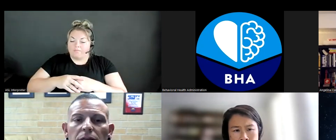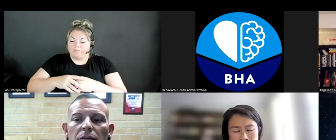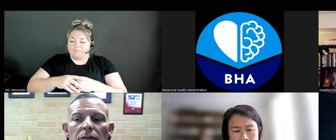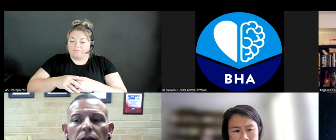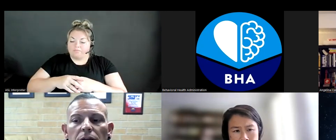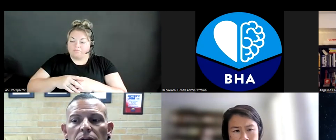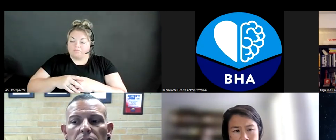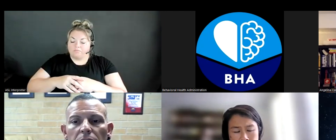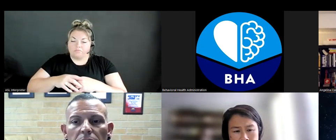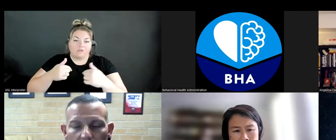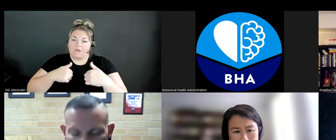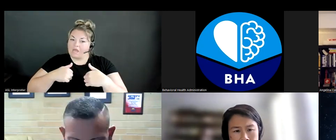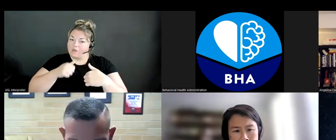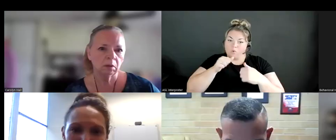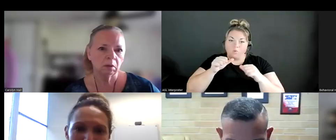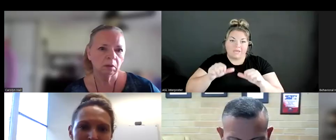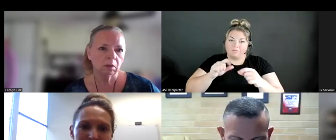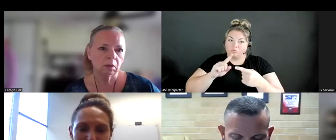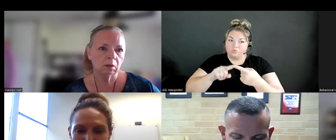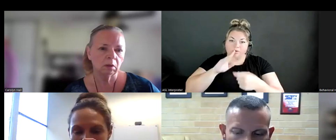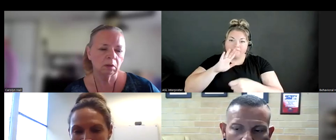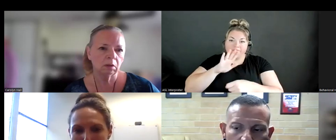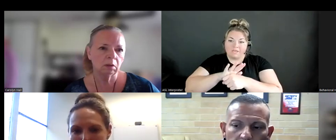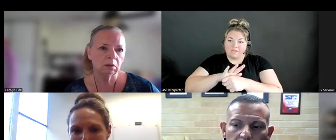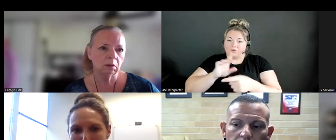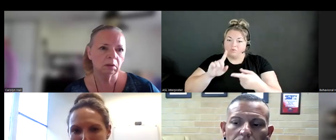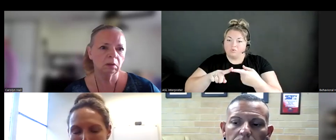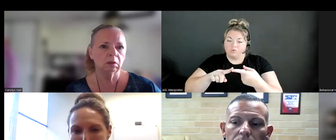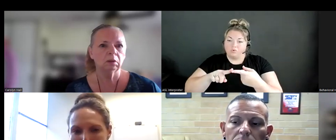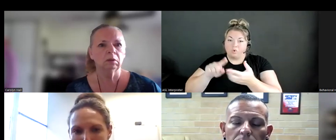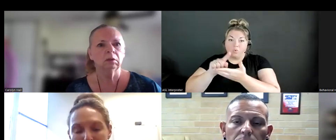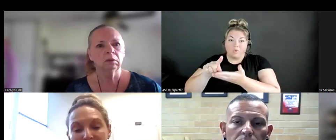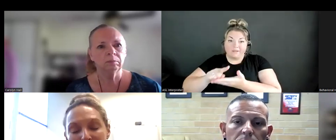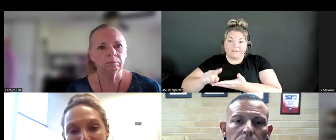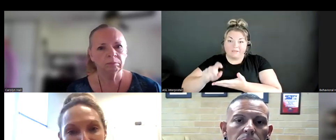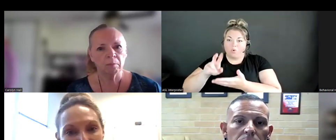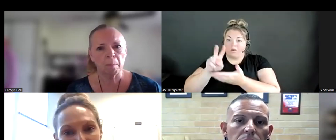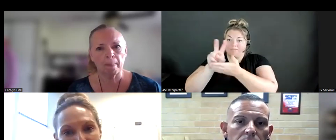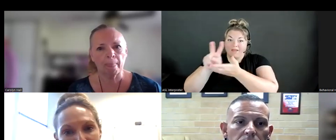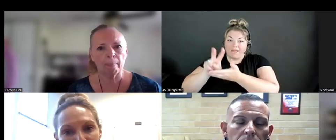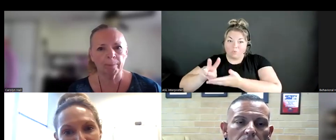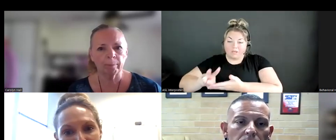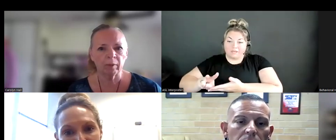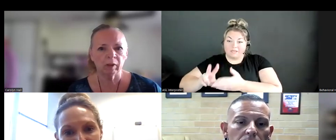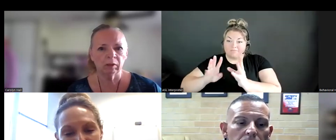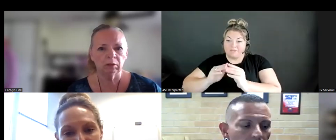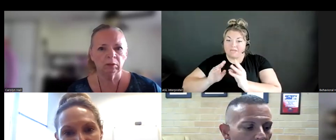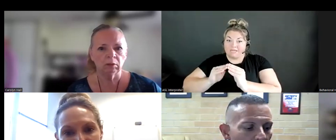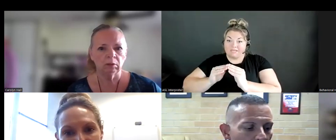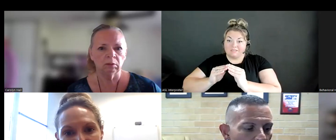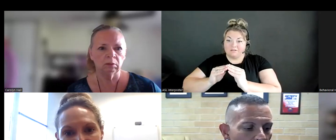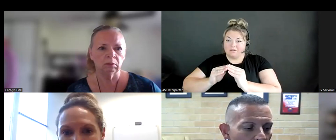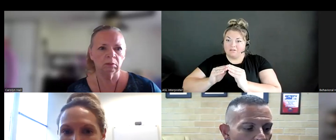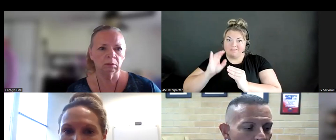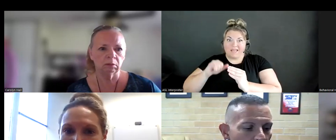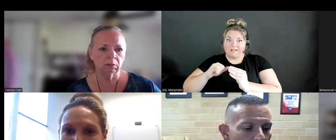I won't be able to commit to weekly or bi-weekly meetings cut into